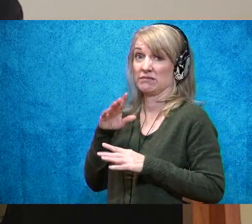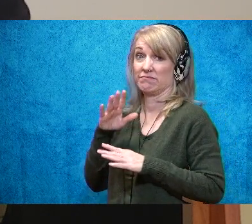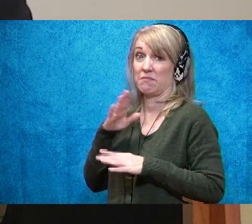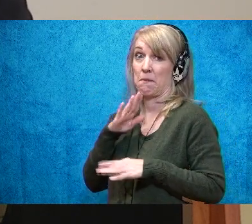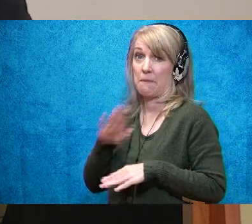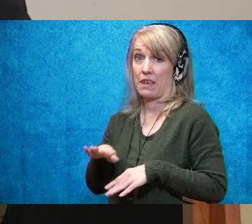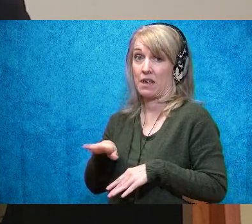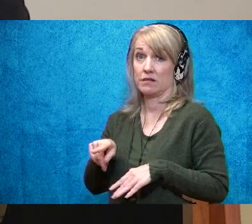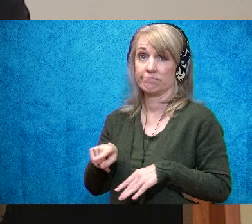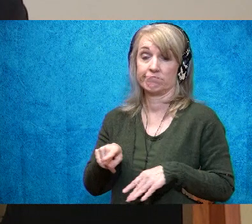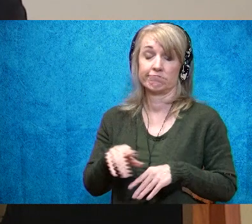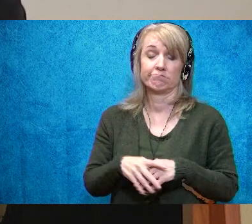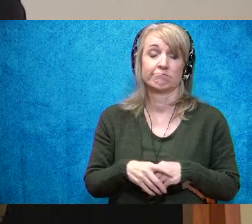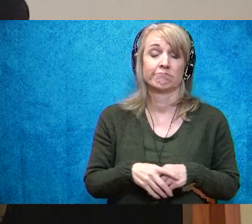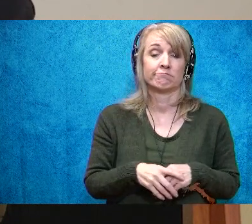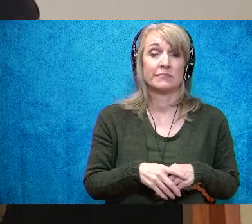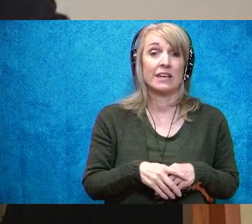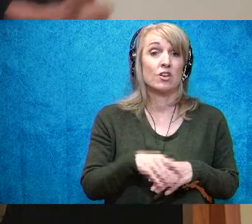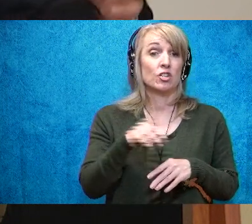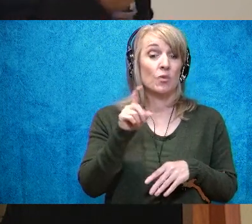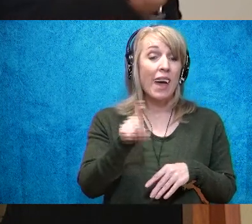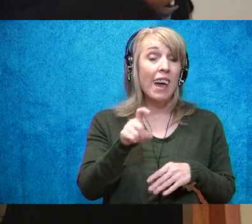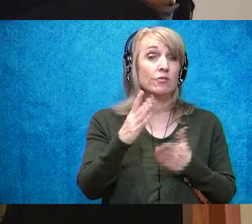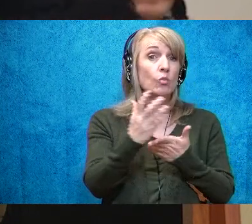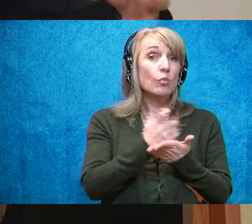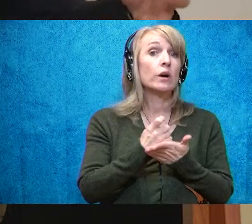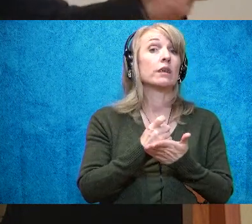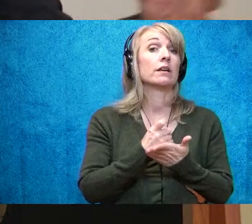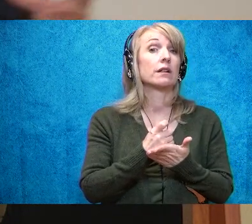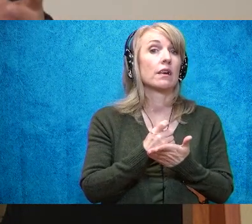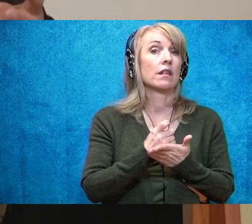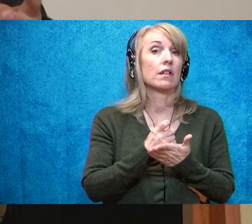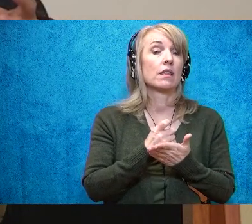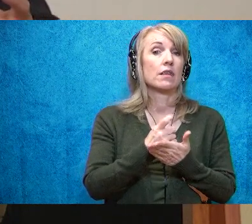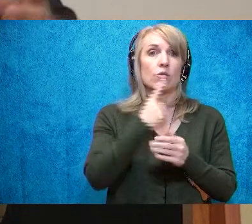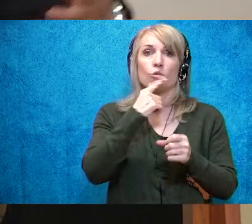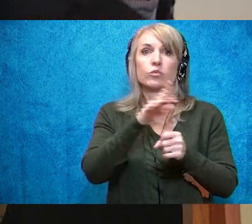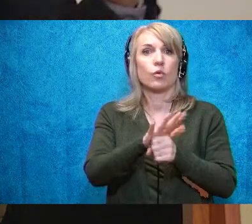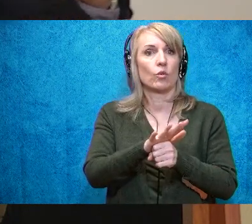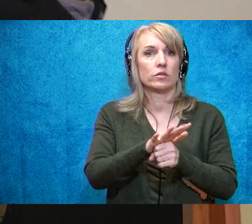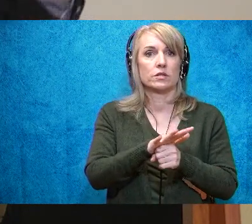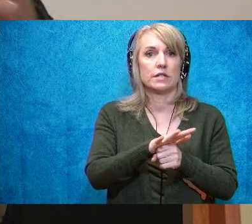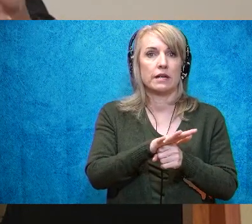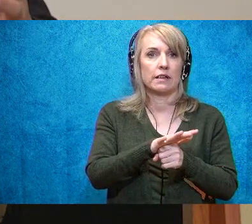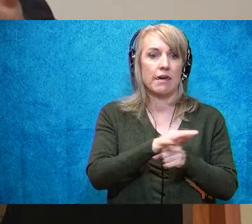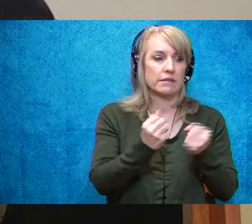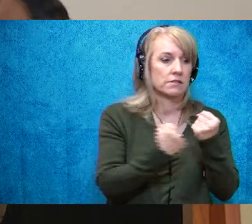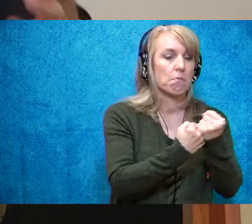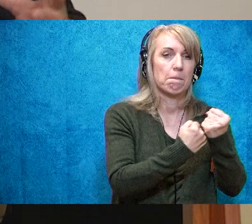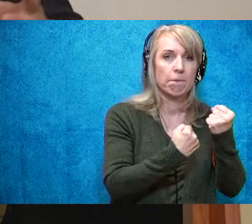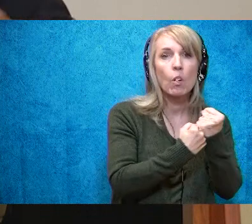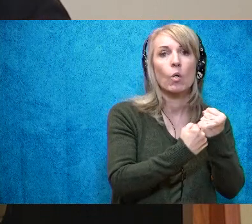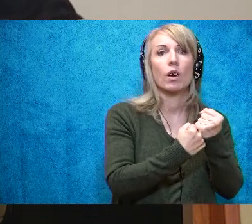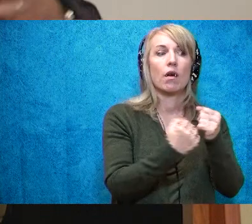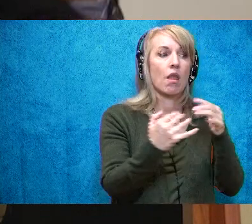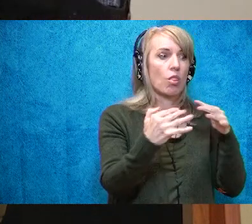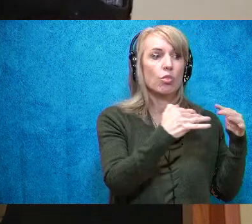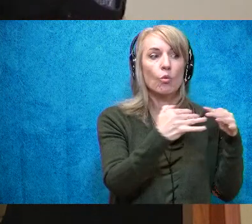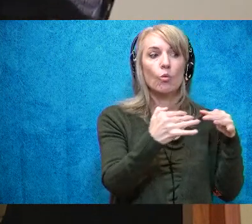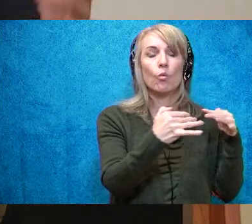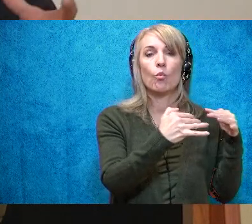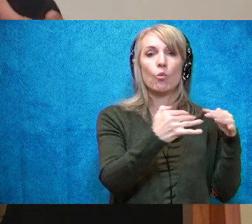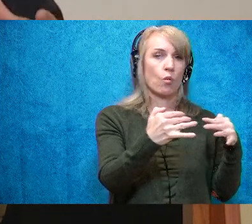the loyalty of the American people, if the American people do not get behind the war effort and support it and go to work